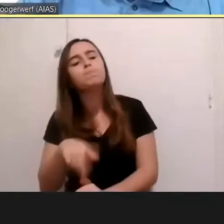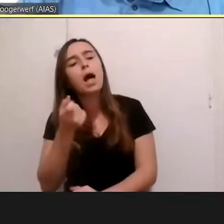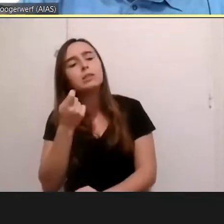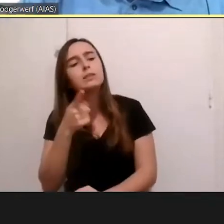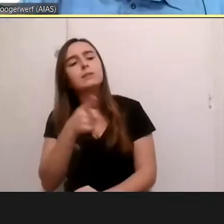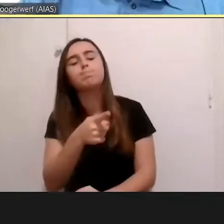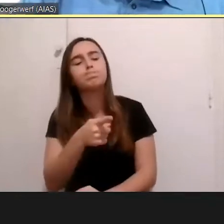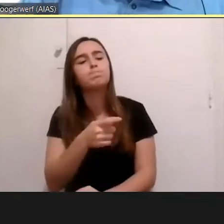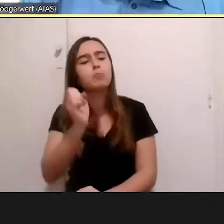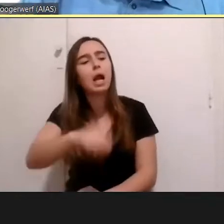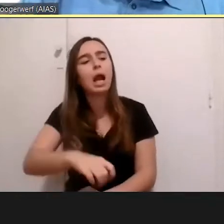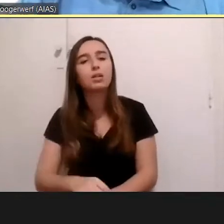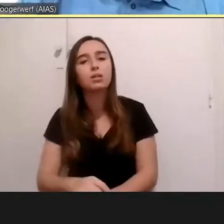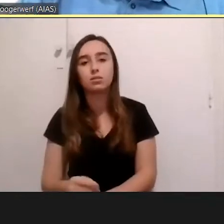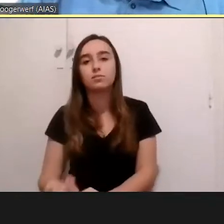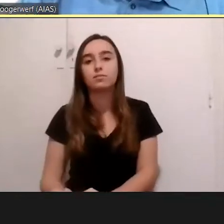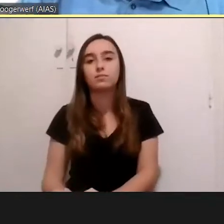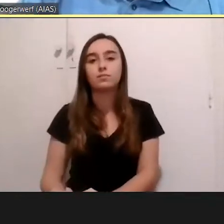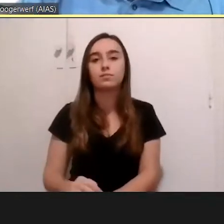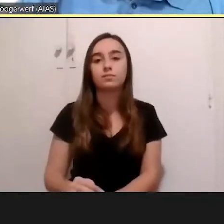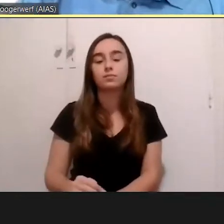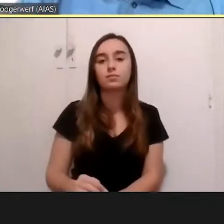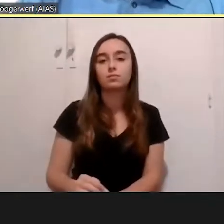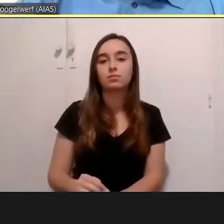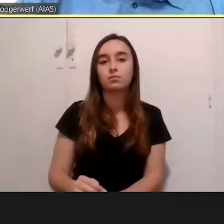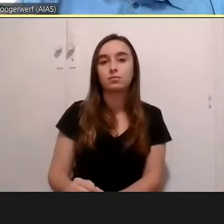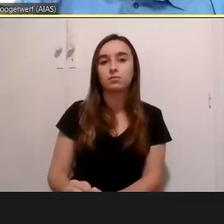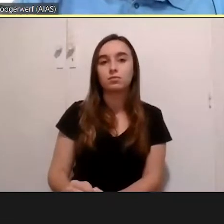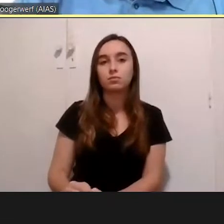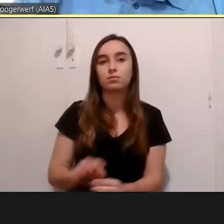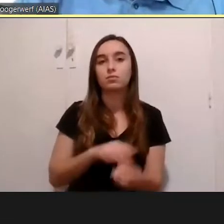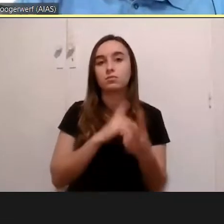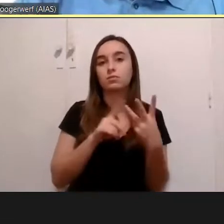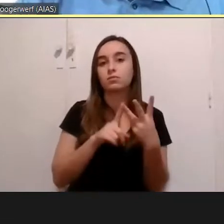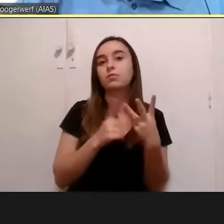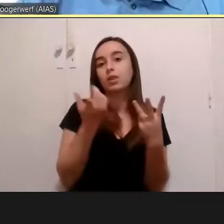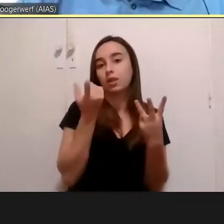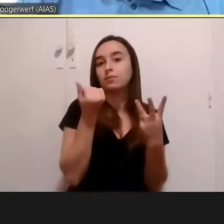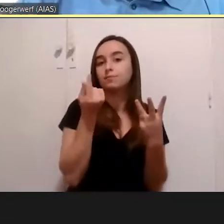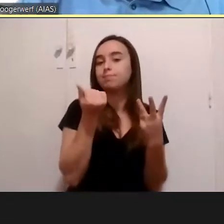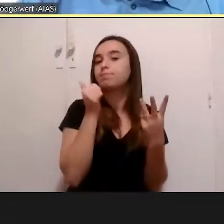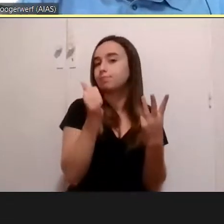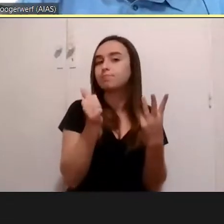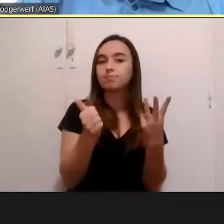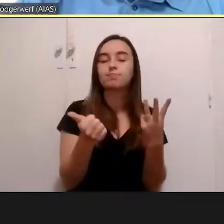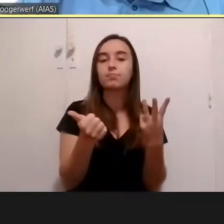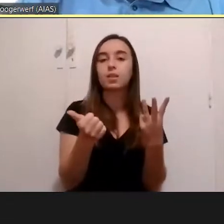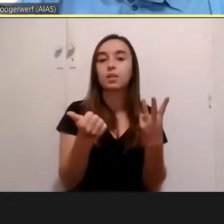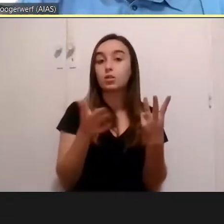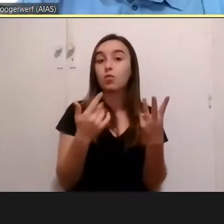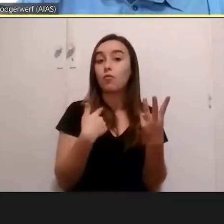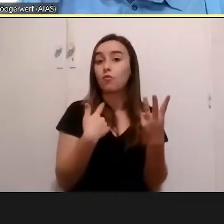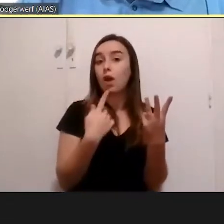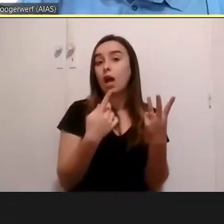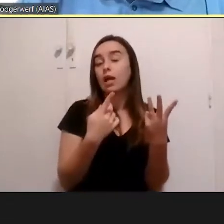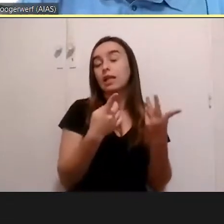possible impact to them. And it has to be affordable. So there should be funding in place, or